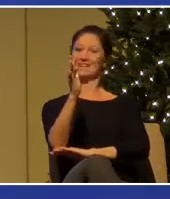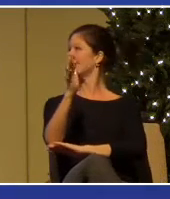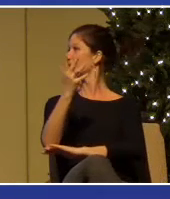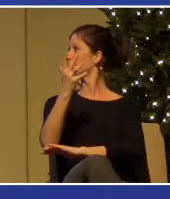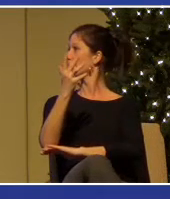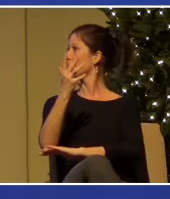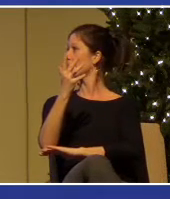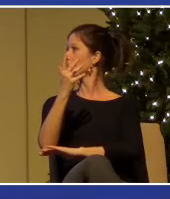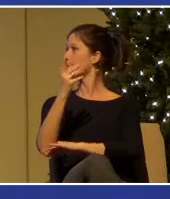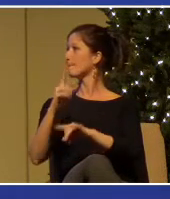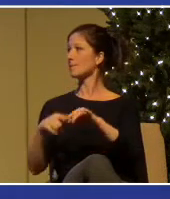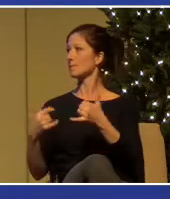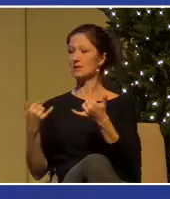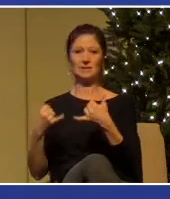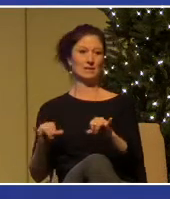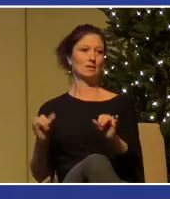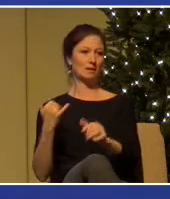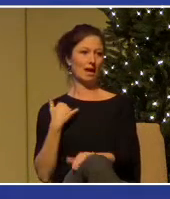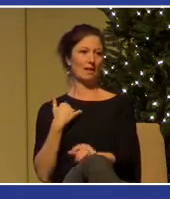But we have here